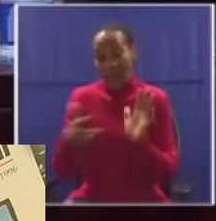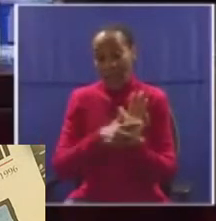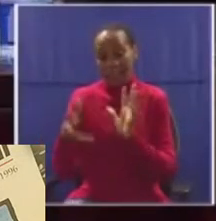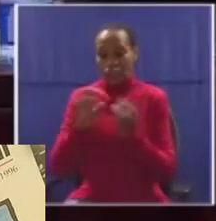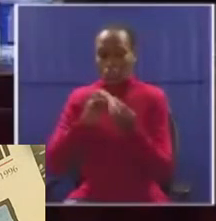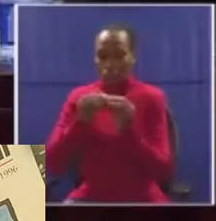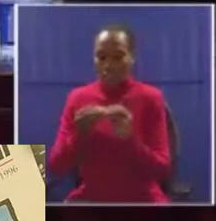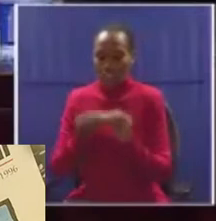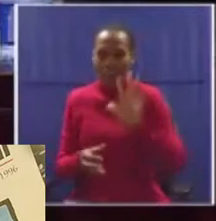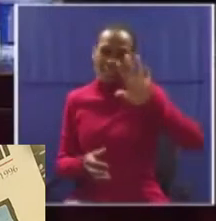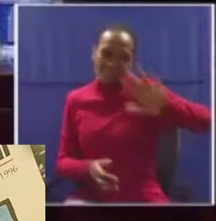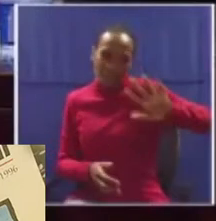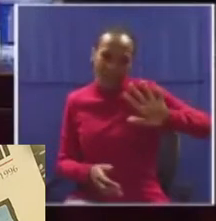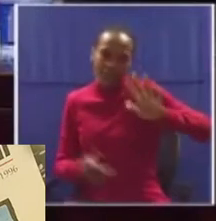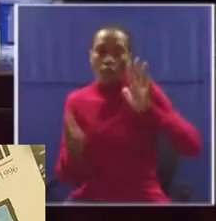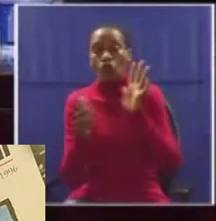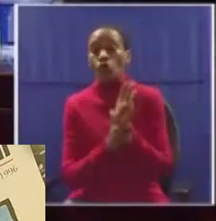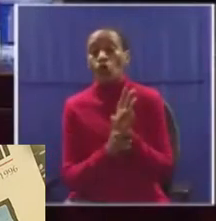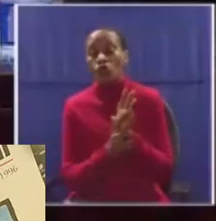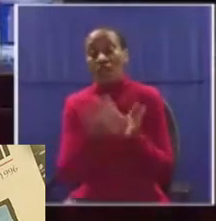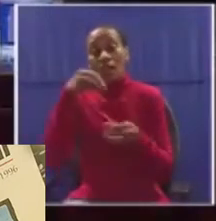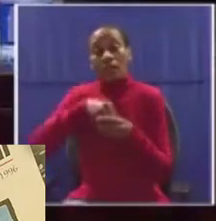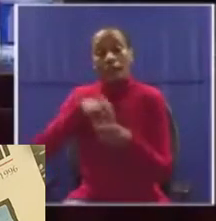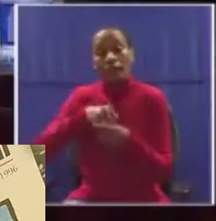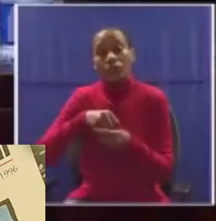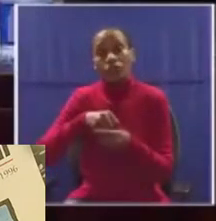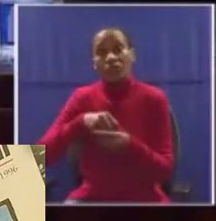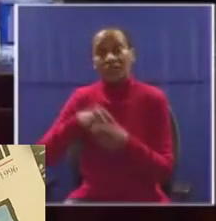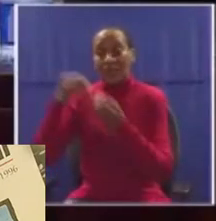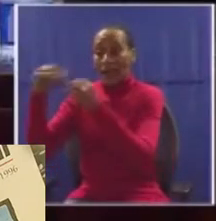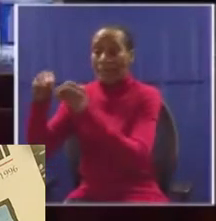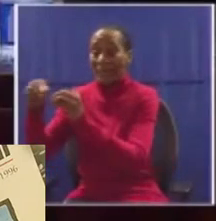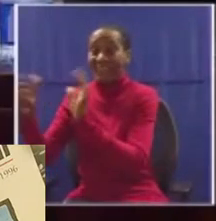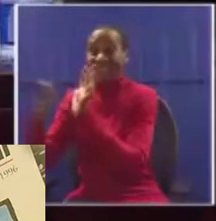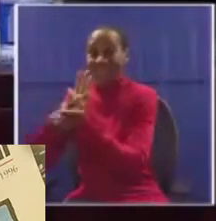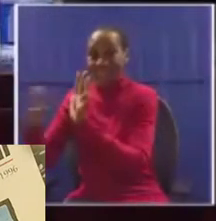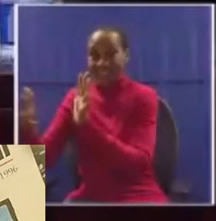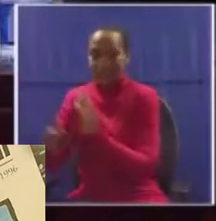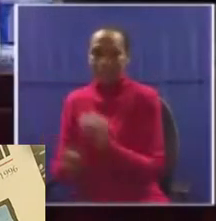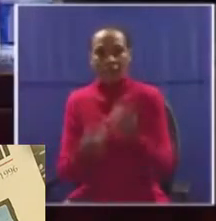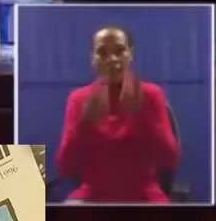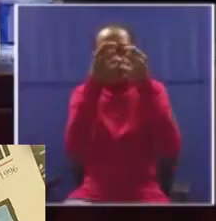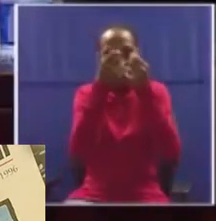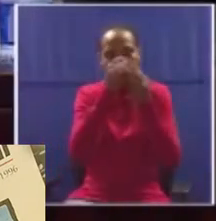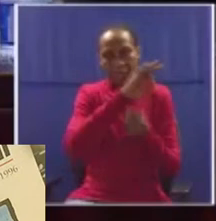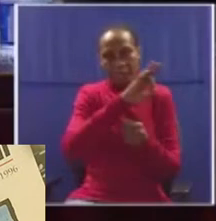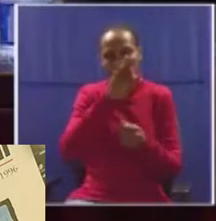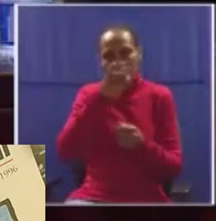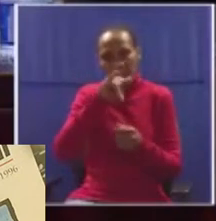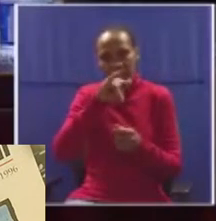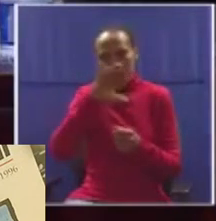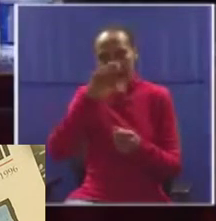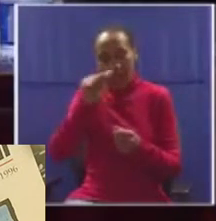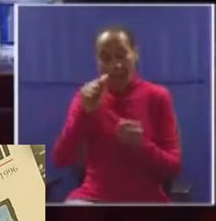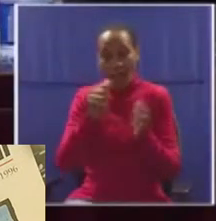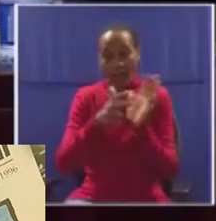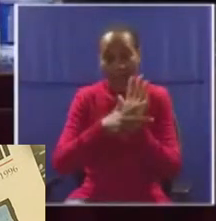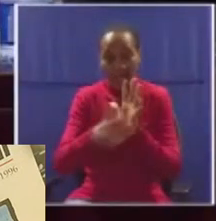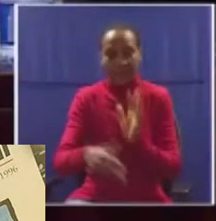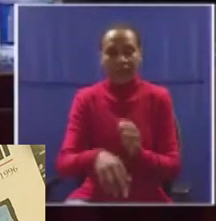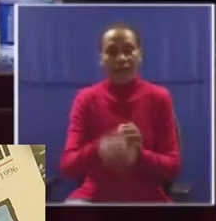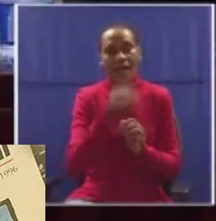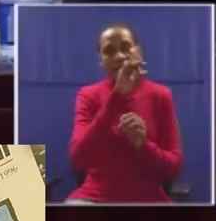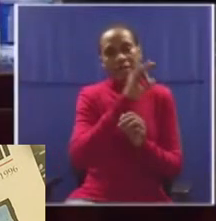five pieces of legislation including the company's act the financial Intelligence Center and the financial